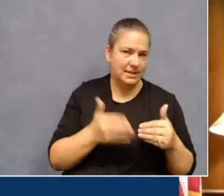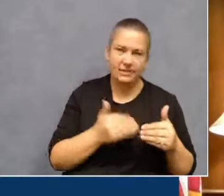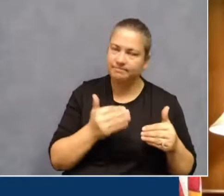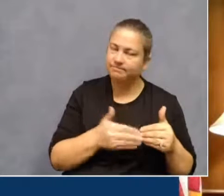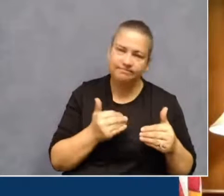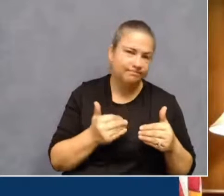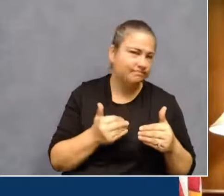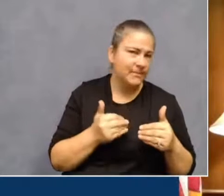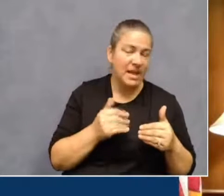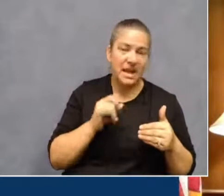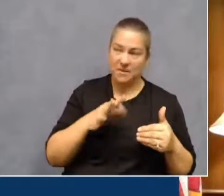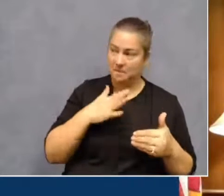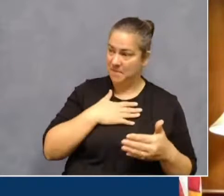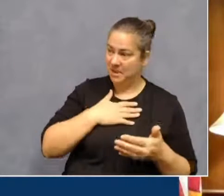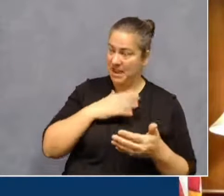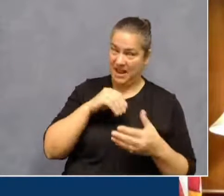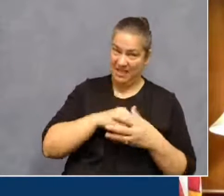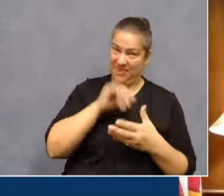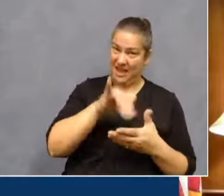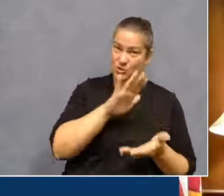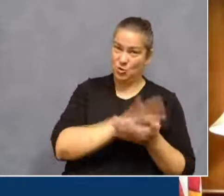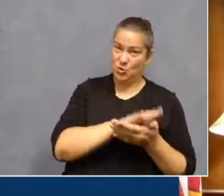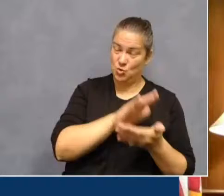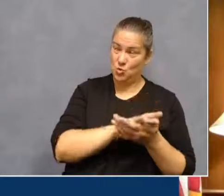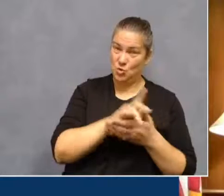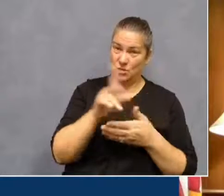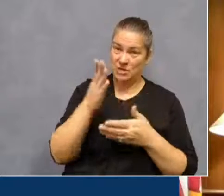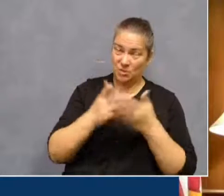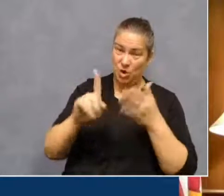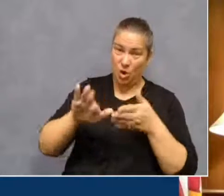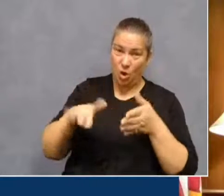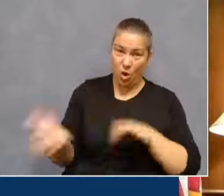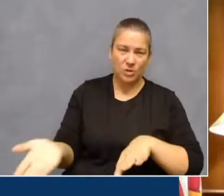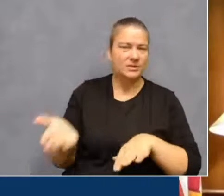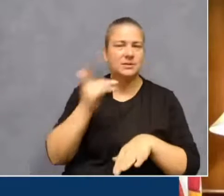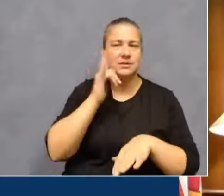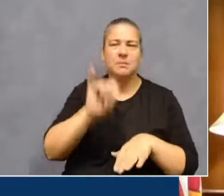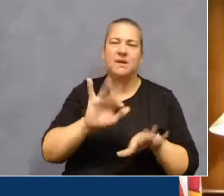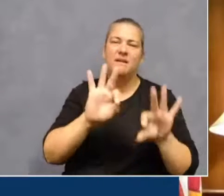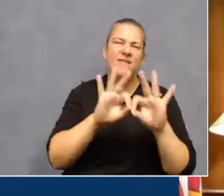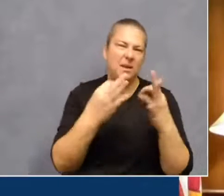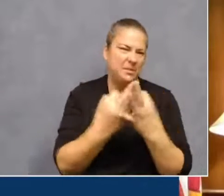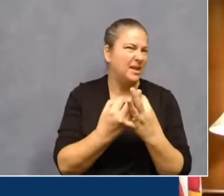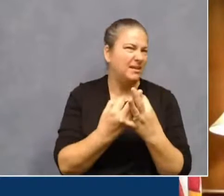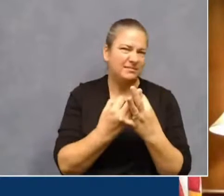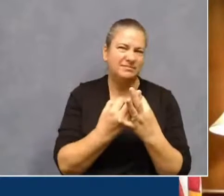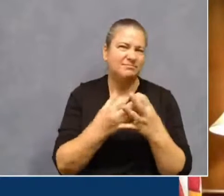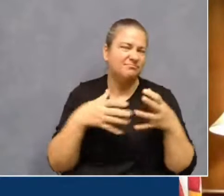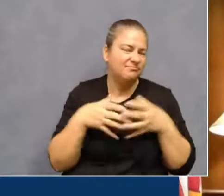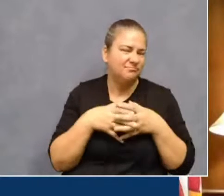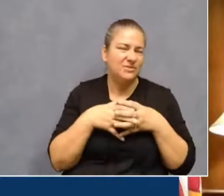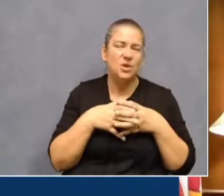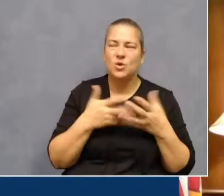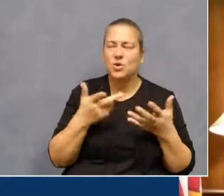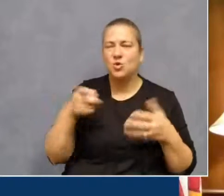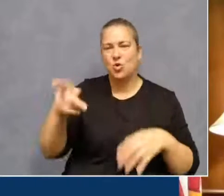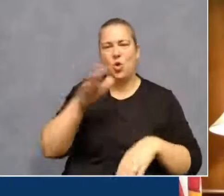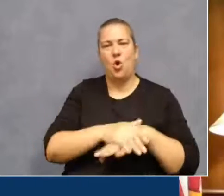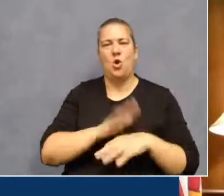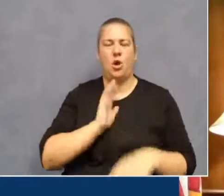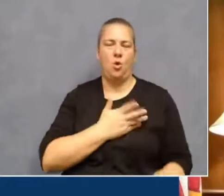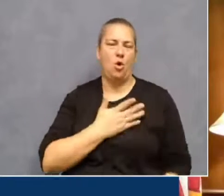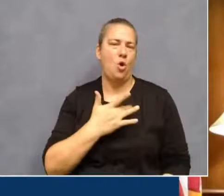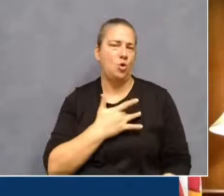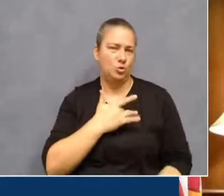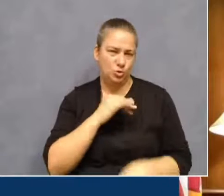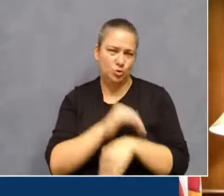in your school, it's like a family. And so you guys are on our hearts tonight, certainly. I